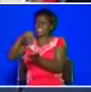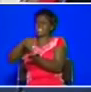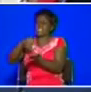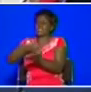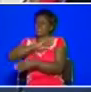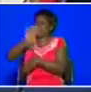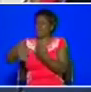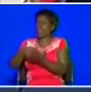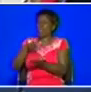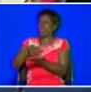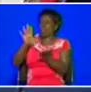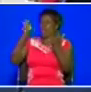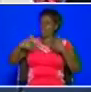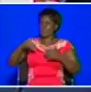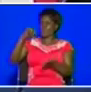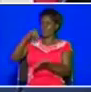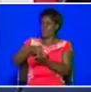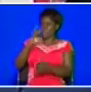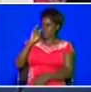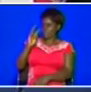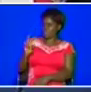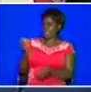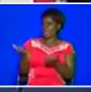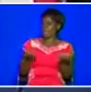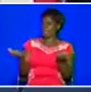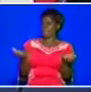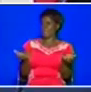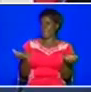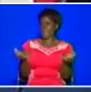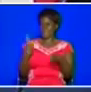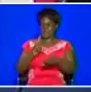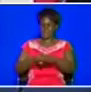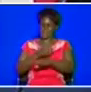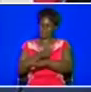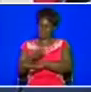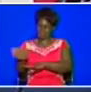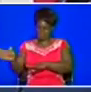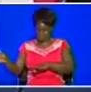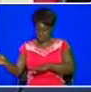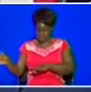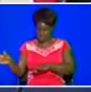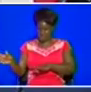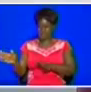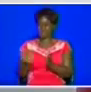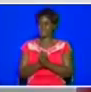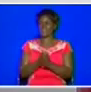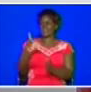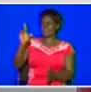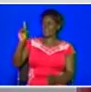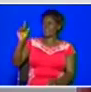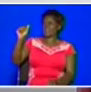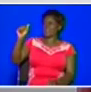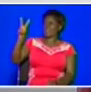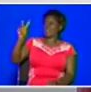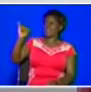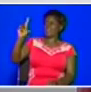the more people we include, if you look at the businesses. The bigger the cake. Sorry, we're out of time. So I'm rushing you a little bit. David Ndii, who's an